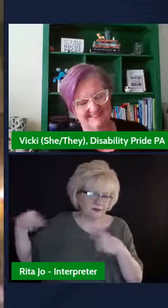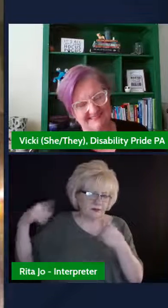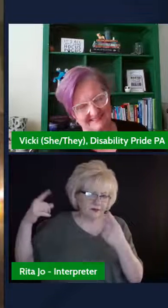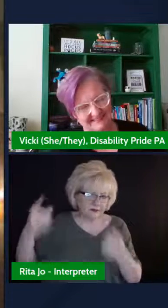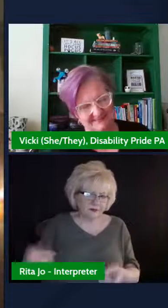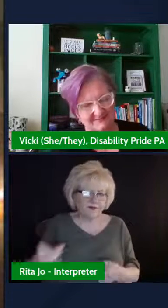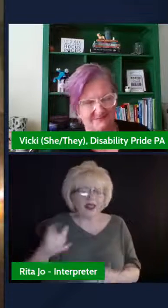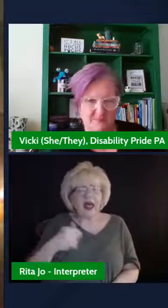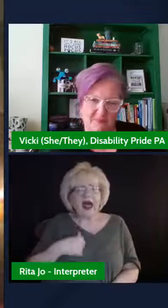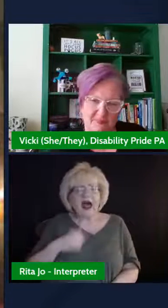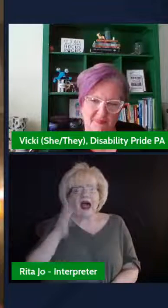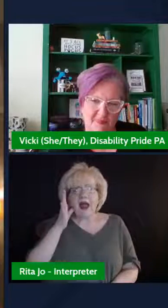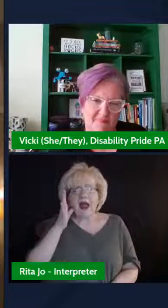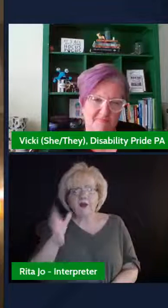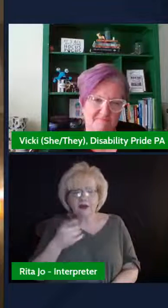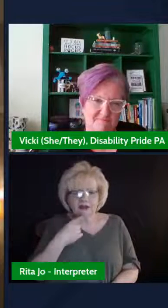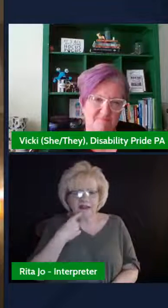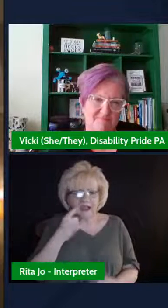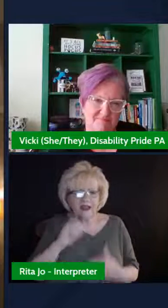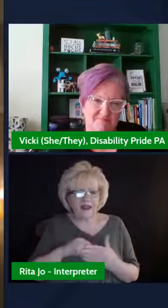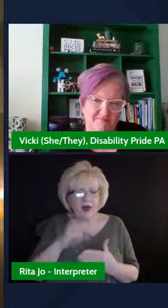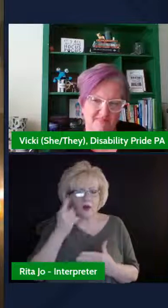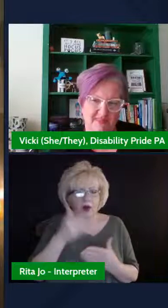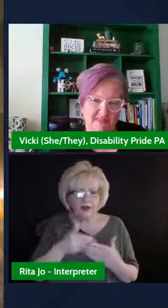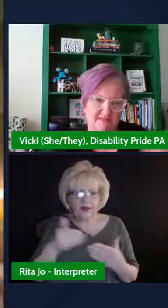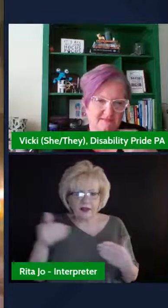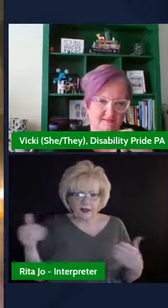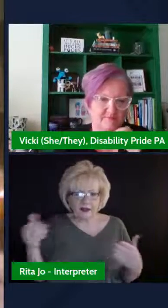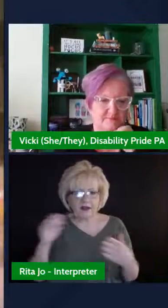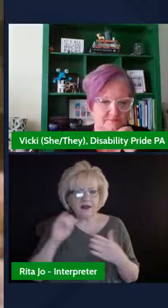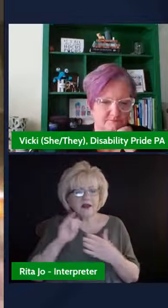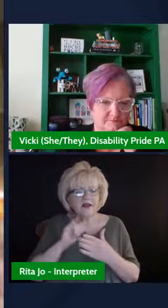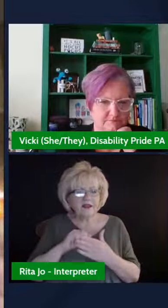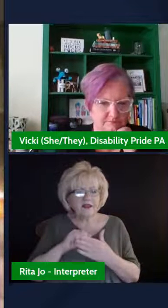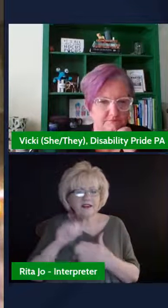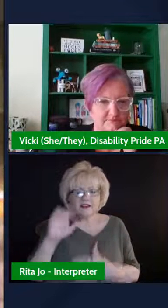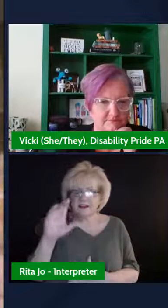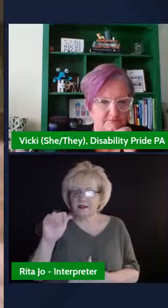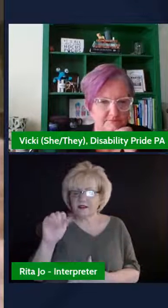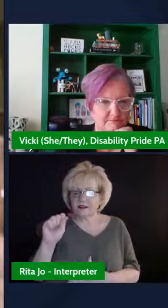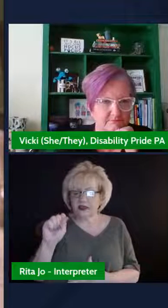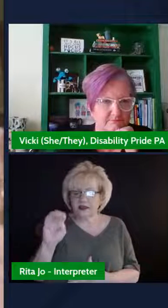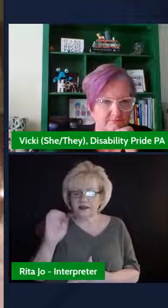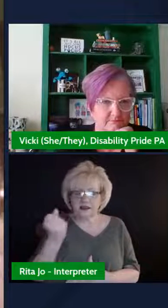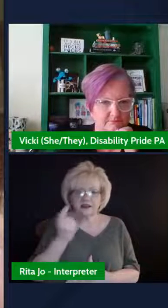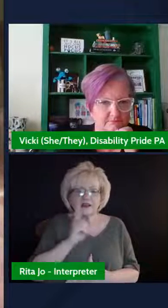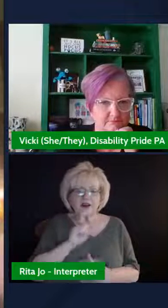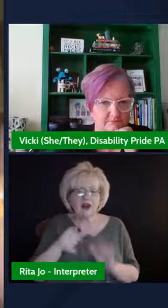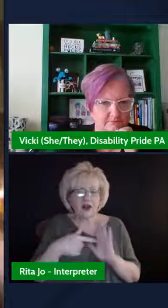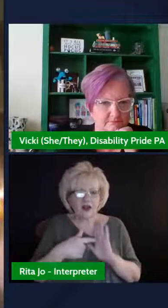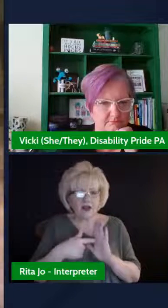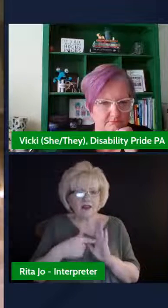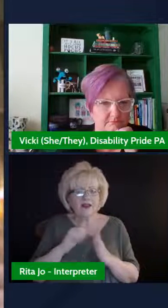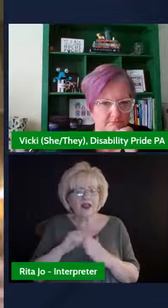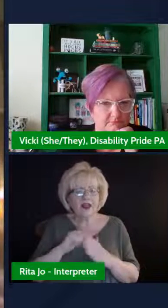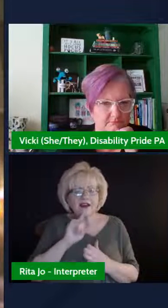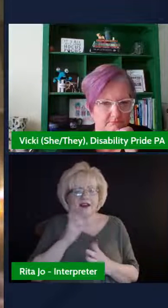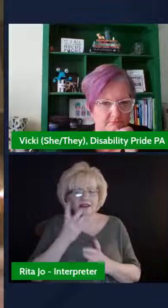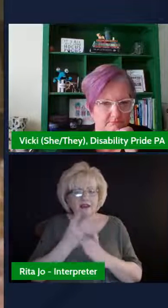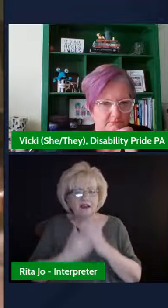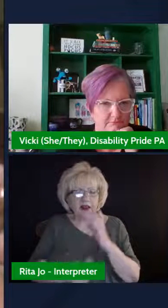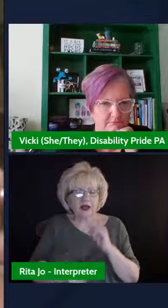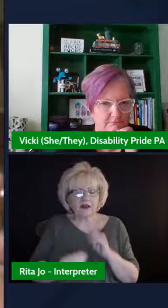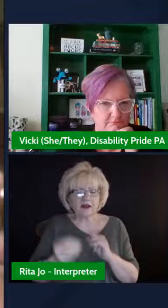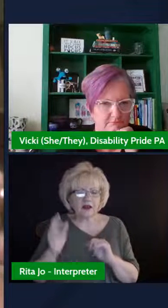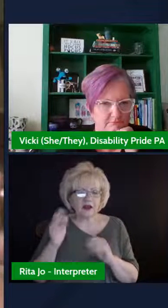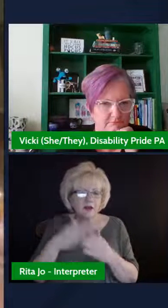say is this is that one of the things that these cases are highlighting is a lack of public knowledge